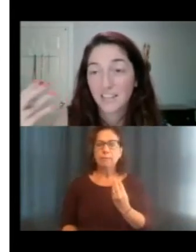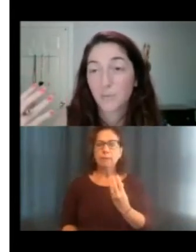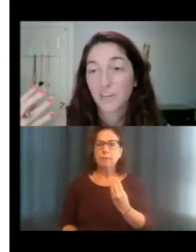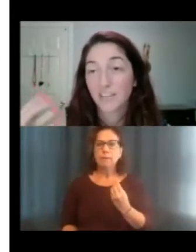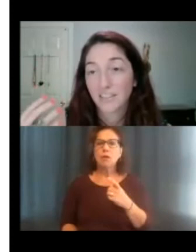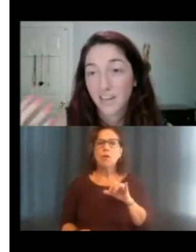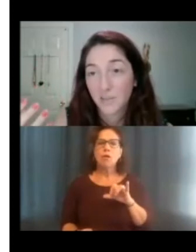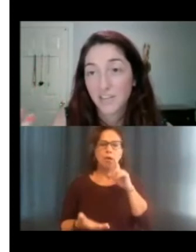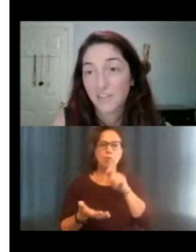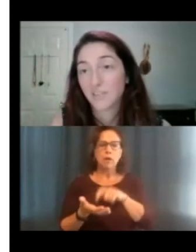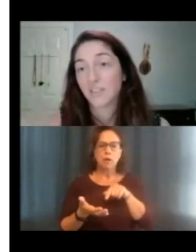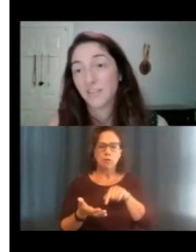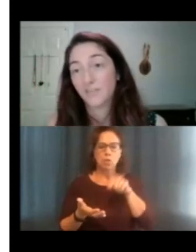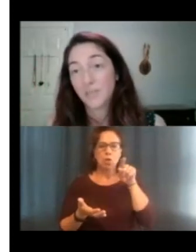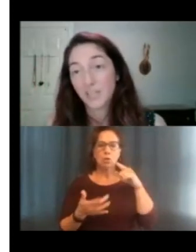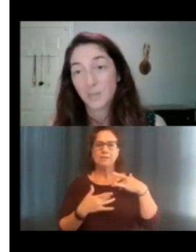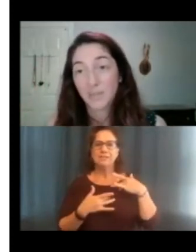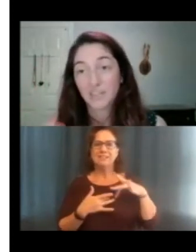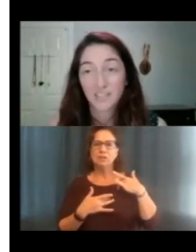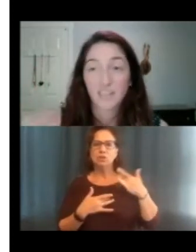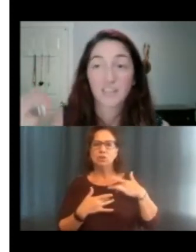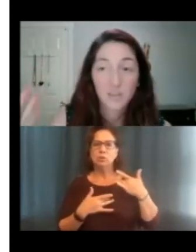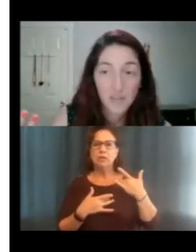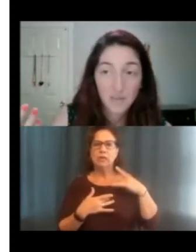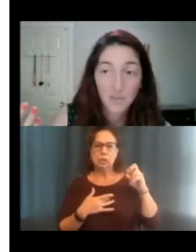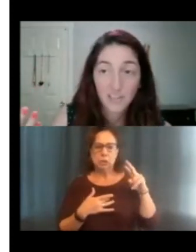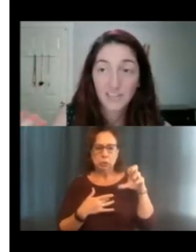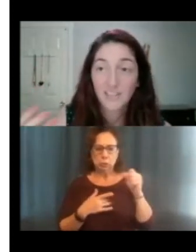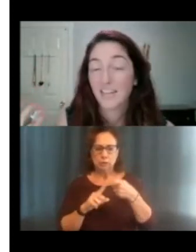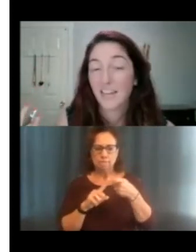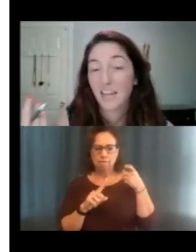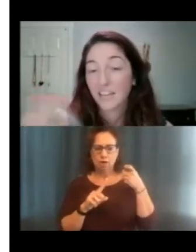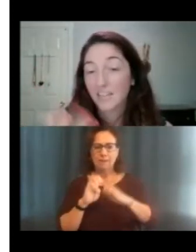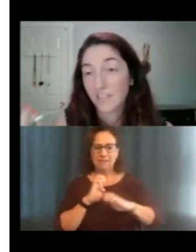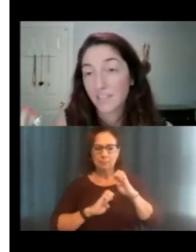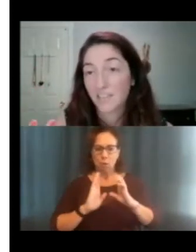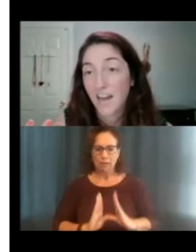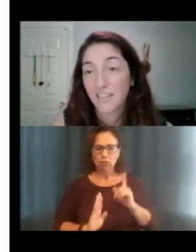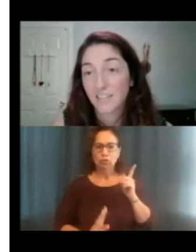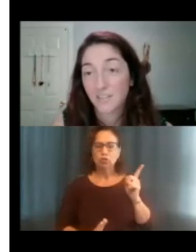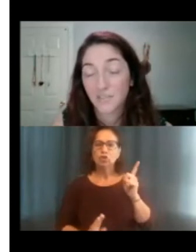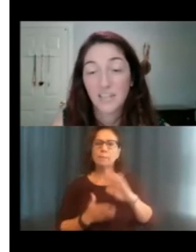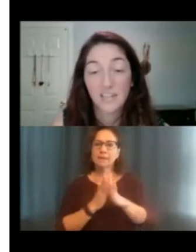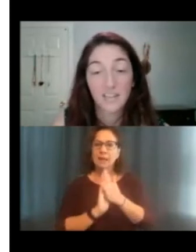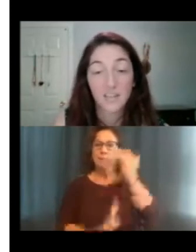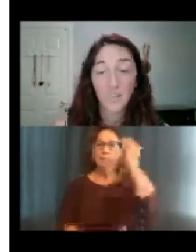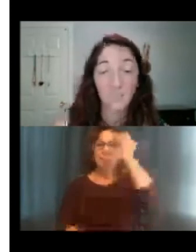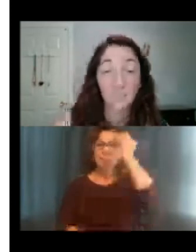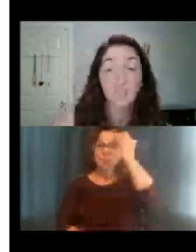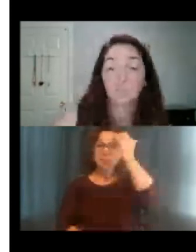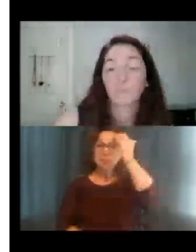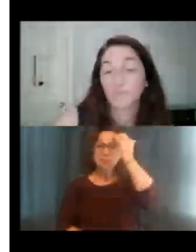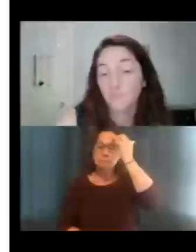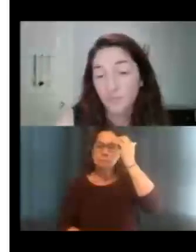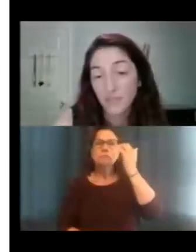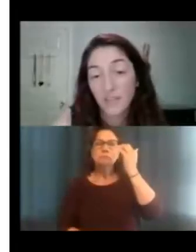recognized that these were the sensory cues from the experimenters. And so she became lucid and gave us the eye signal to indicate that she was